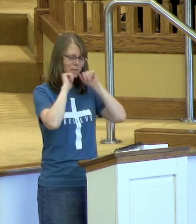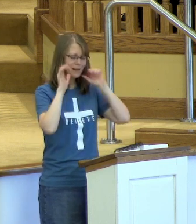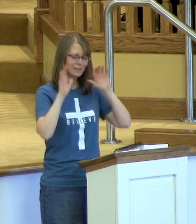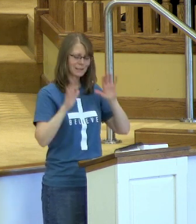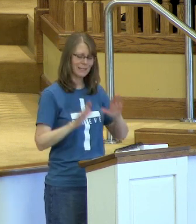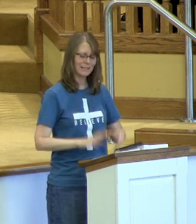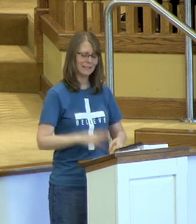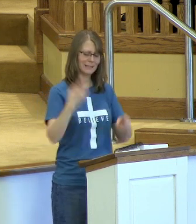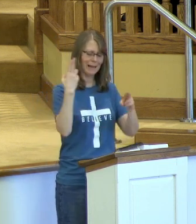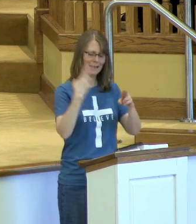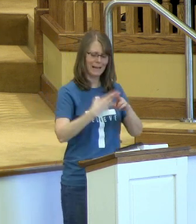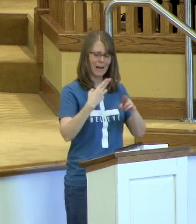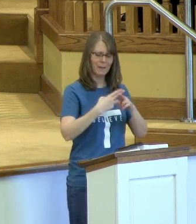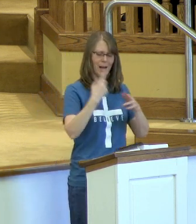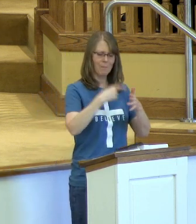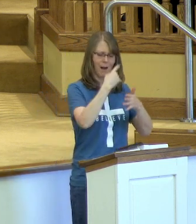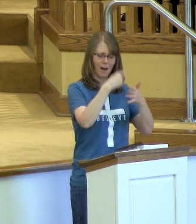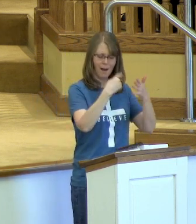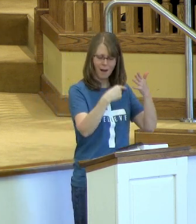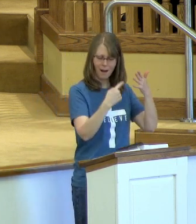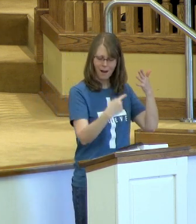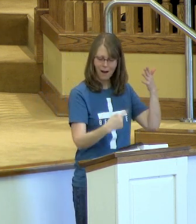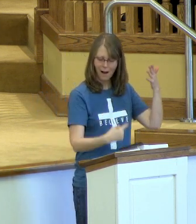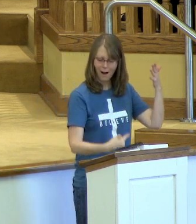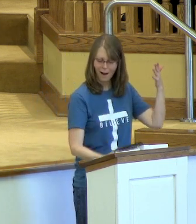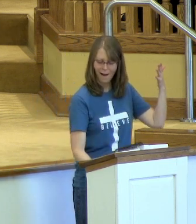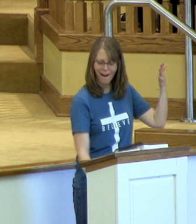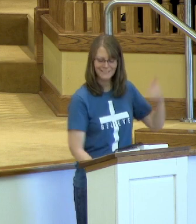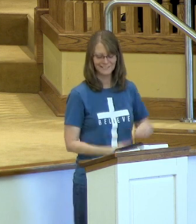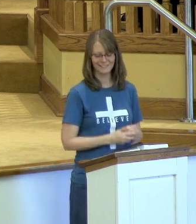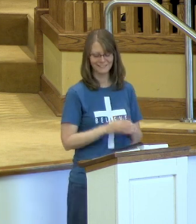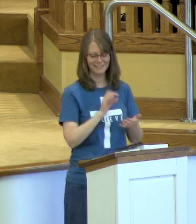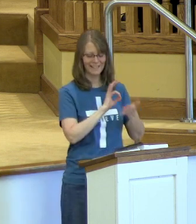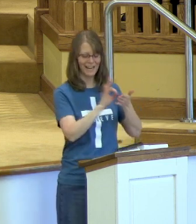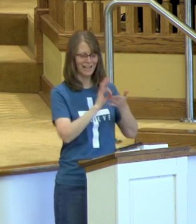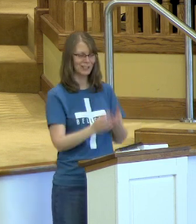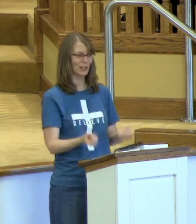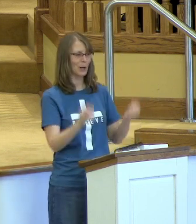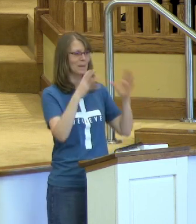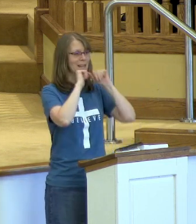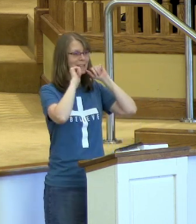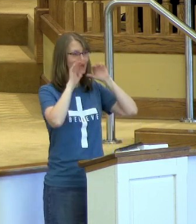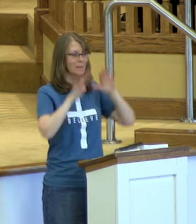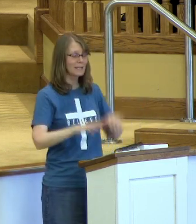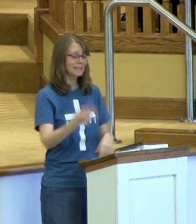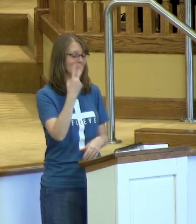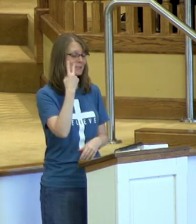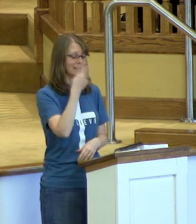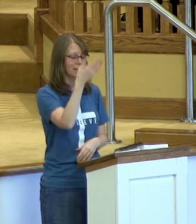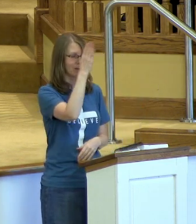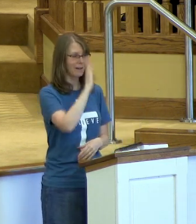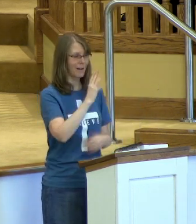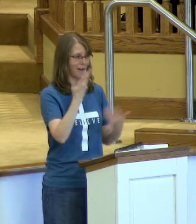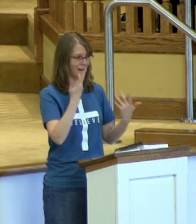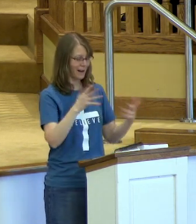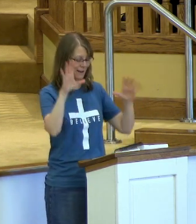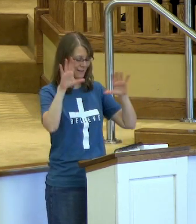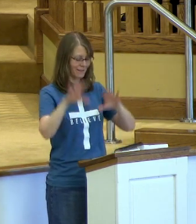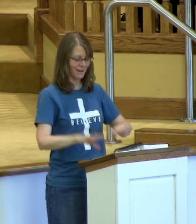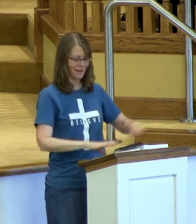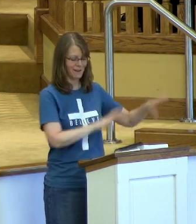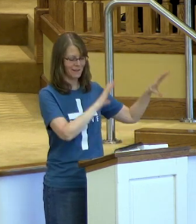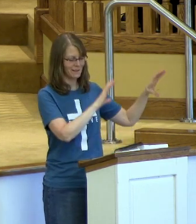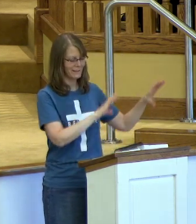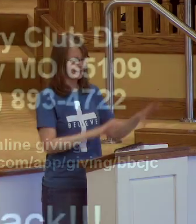your blessings, name them one by one. Count your many blessings, see what God has